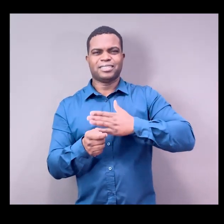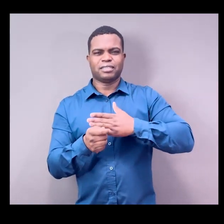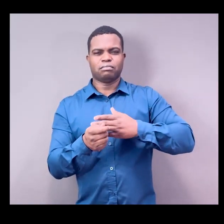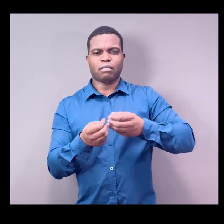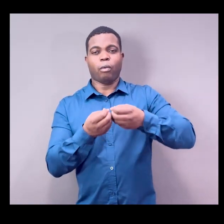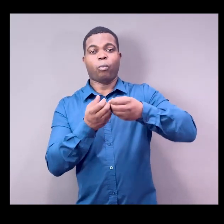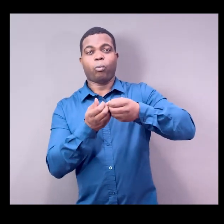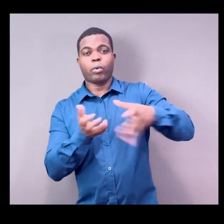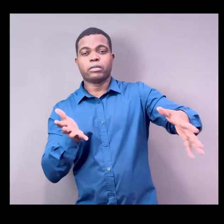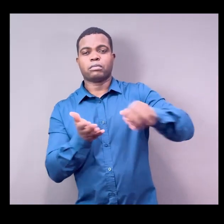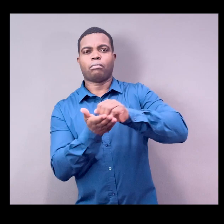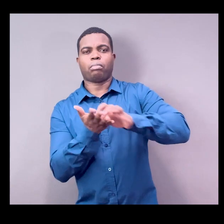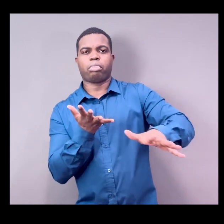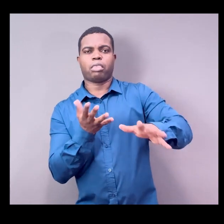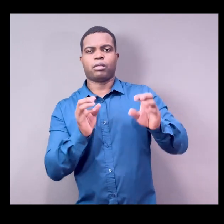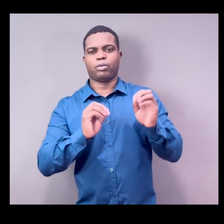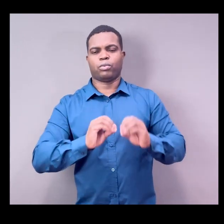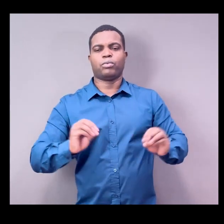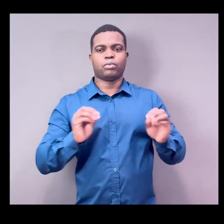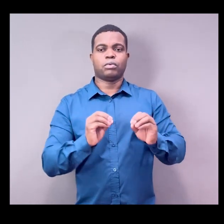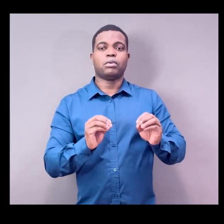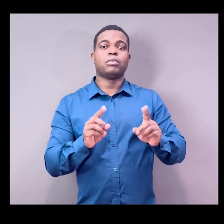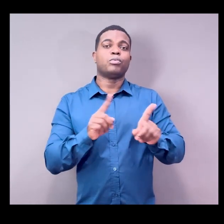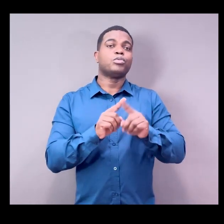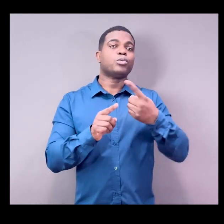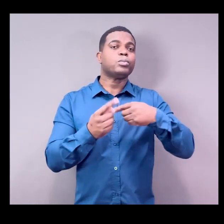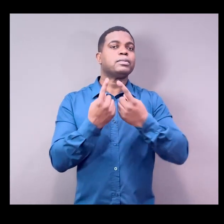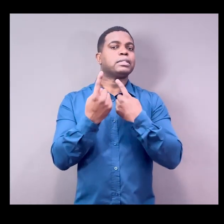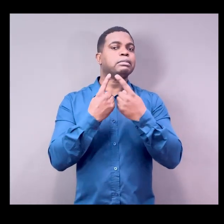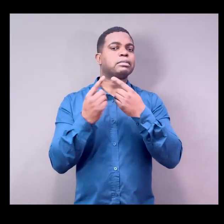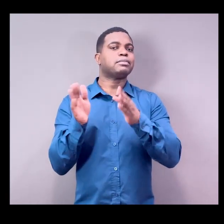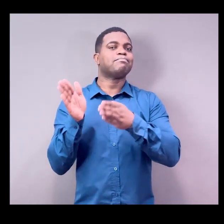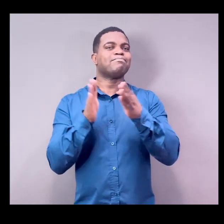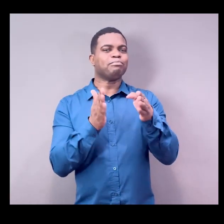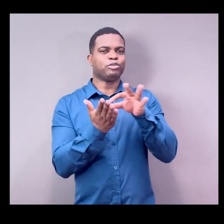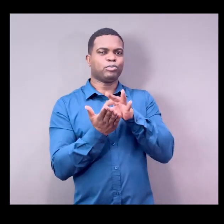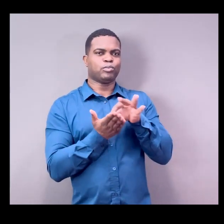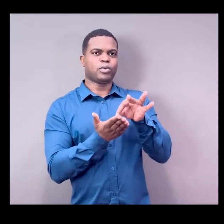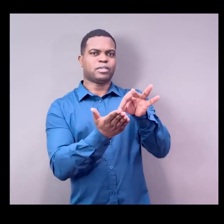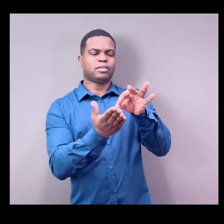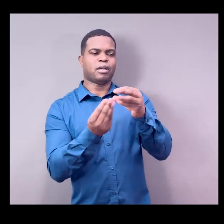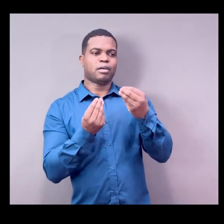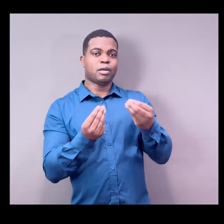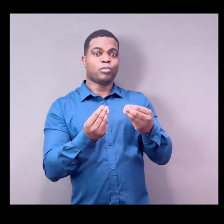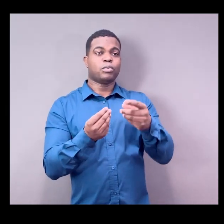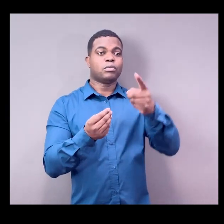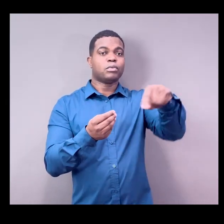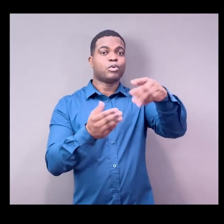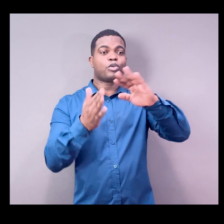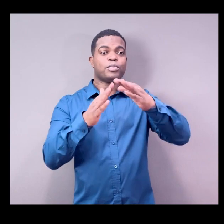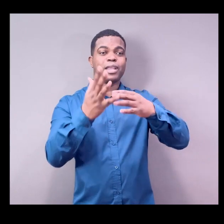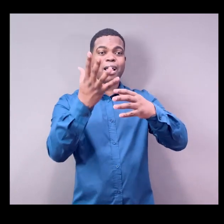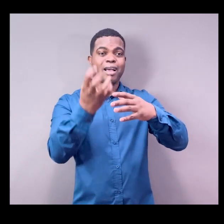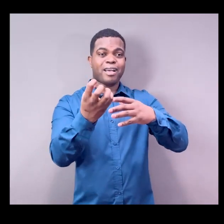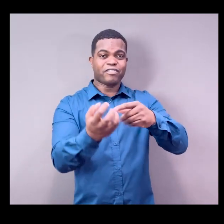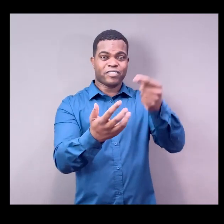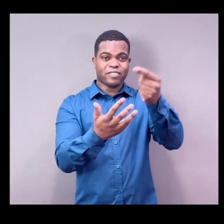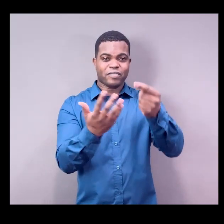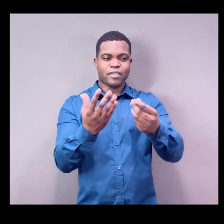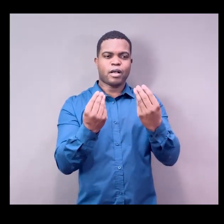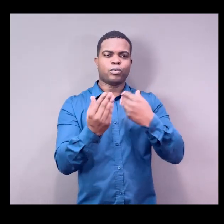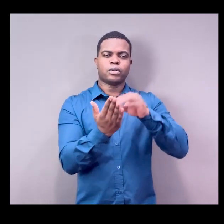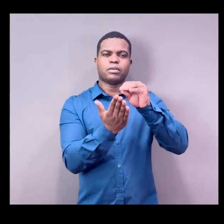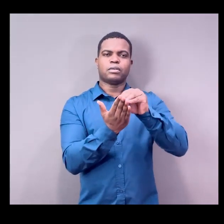community needs, you also need to map out assets. We have talked about the strategies you can use to map out